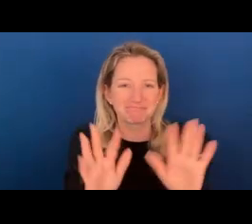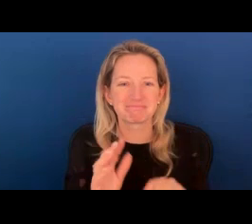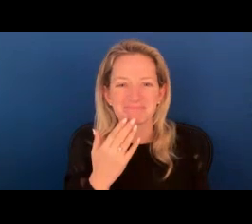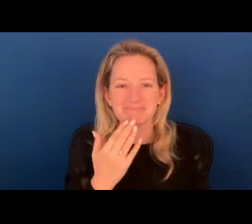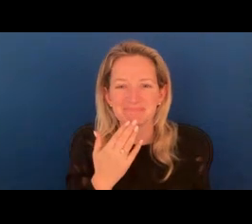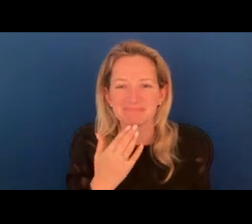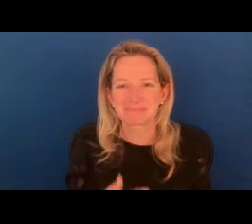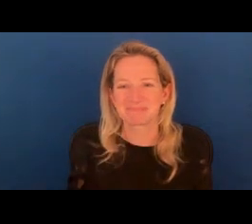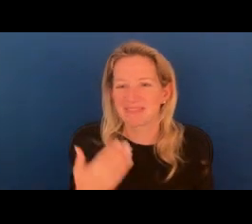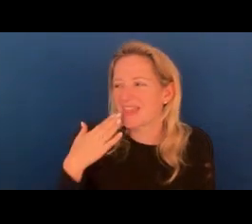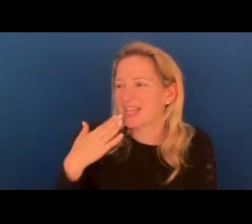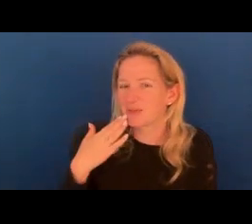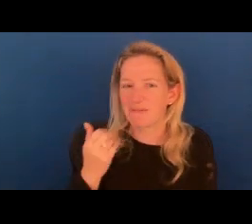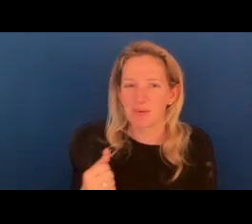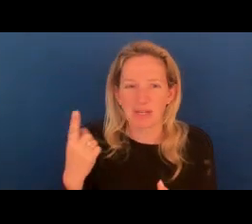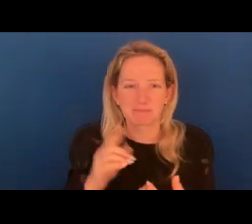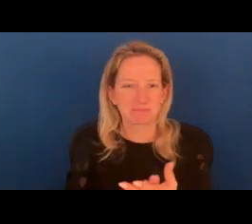Thank you, everybody.